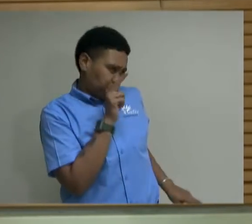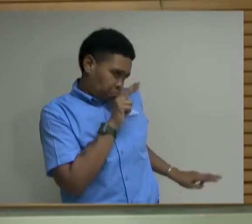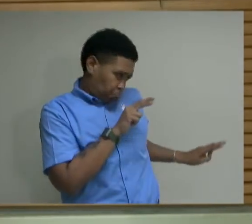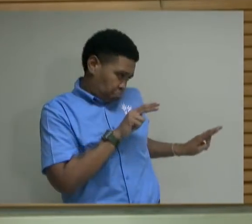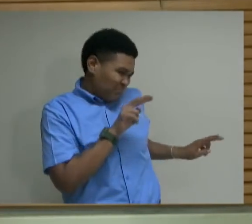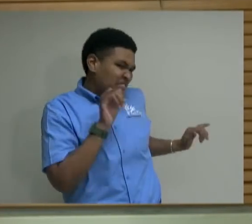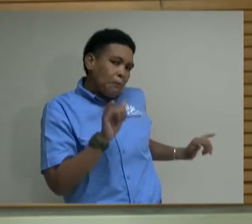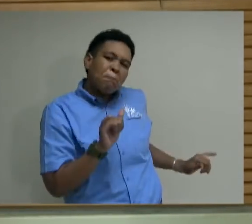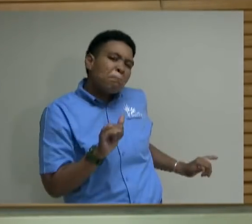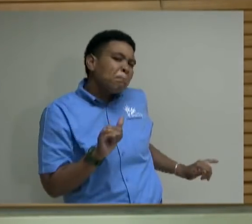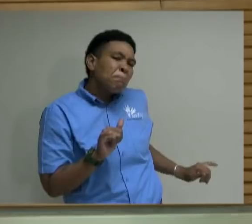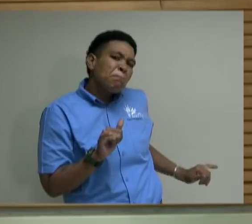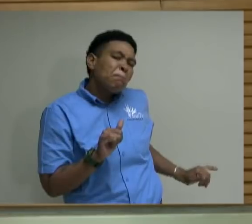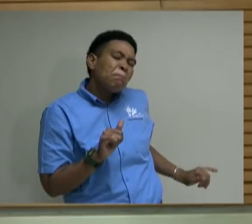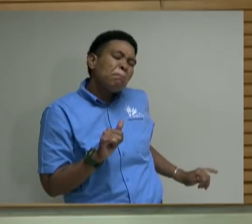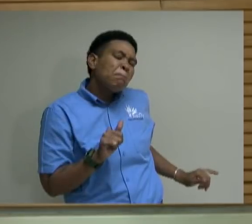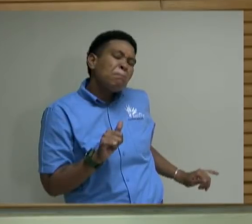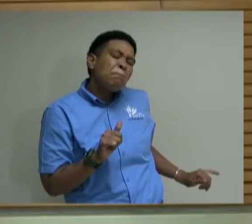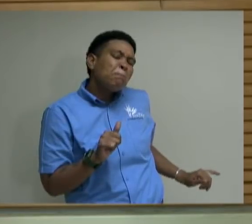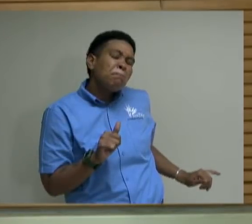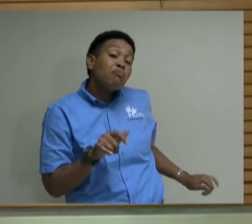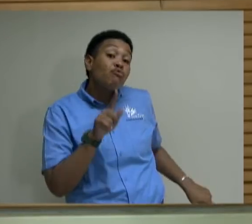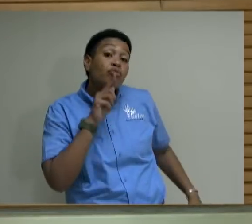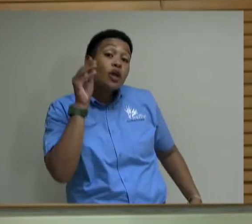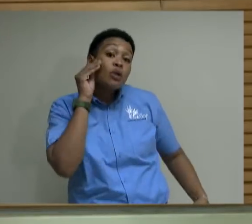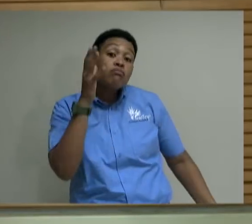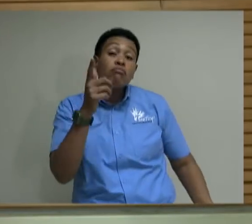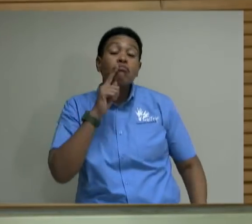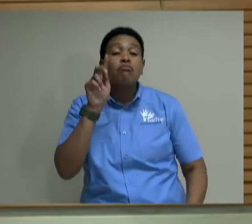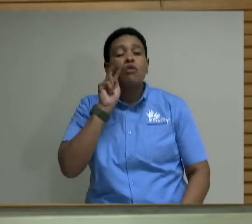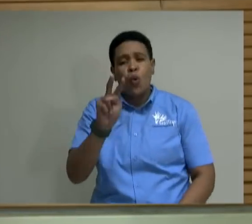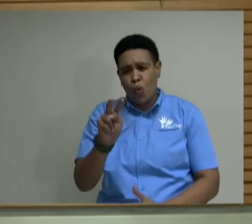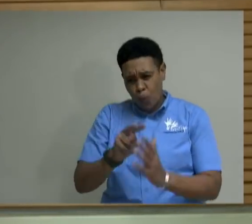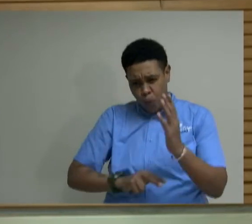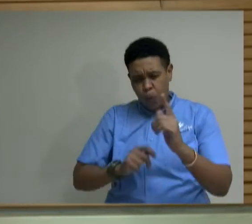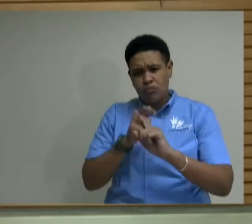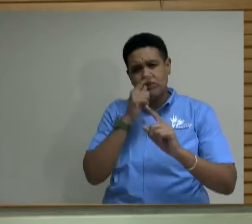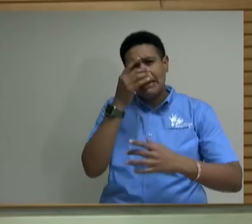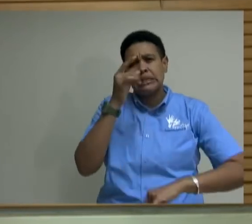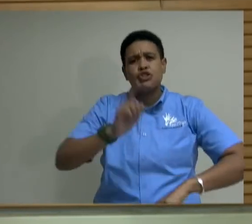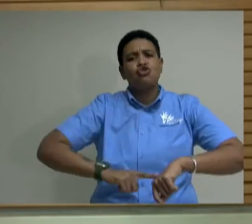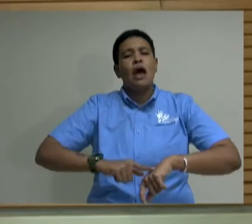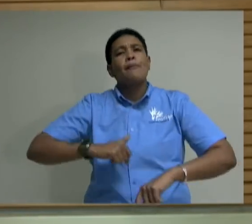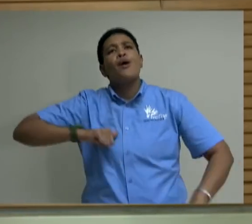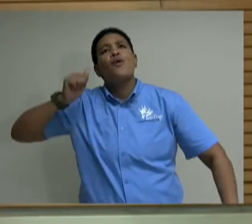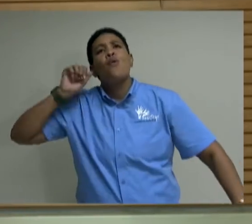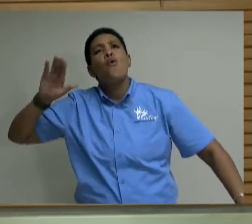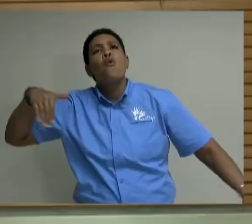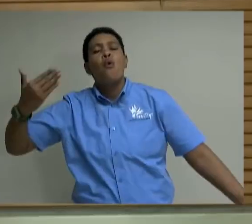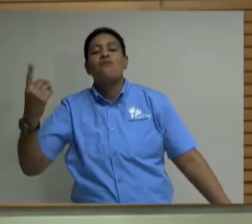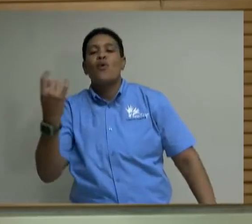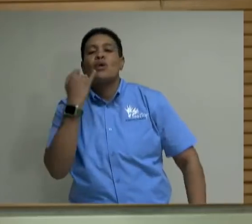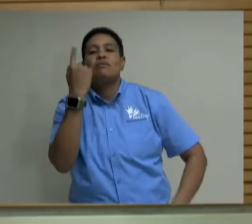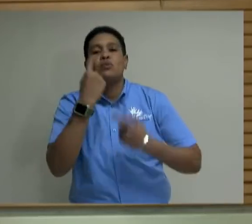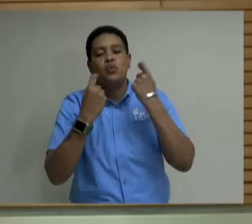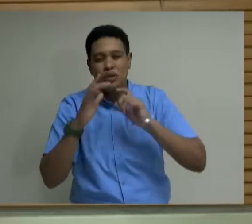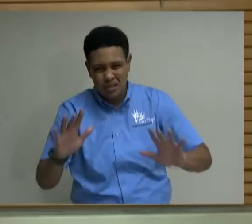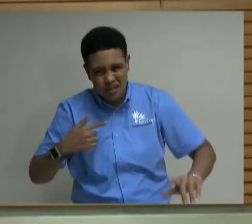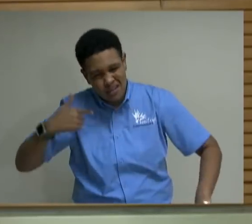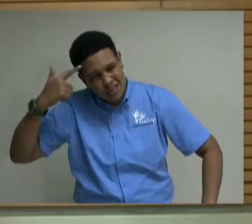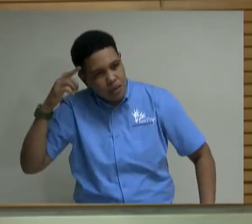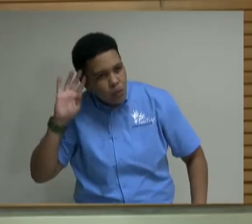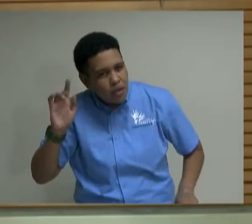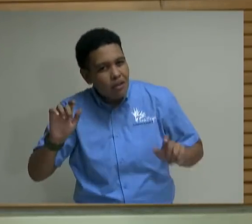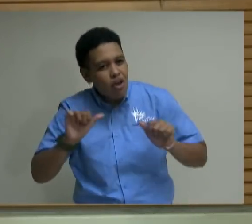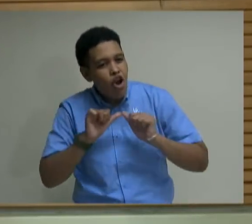the same. Just looking at the information here, in the interest of time, I won't go over unless questions are asked. But I think we continue to